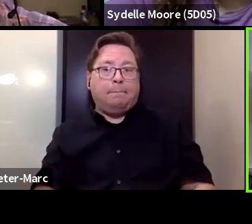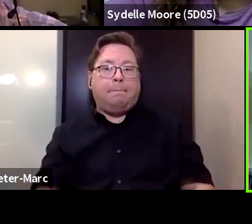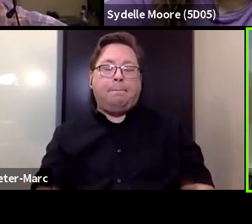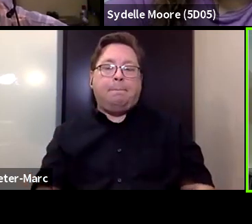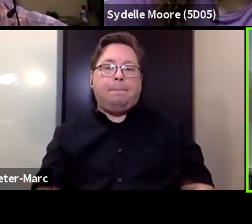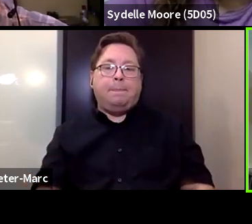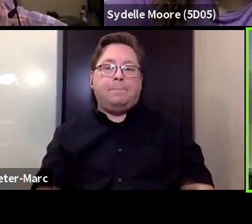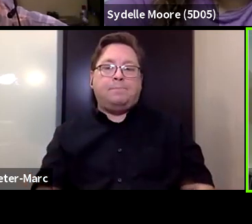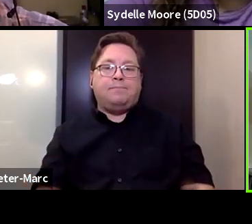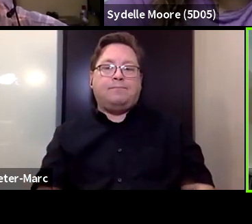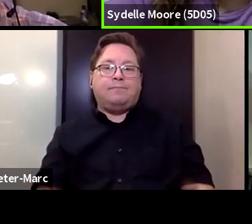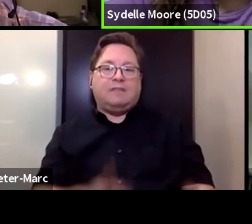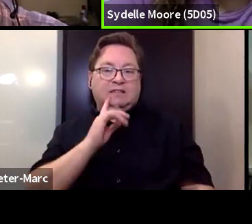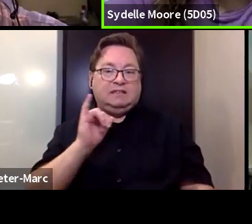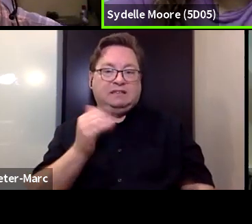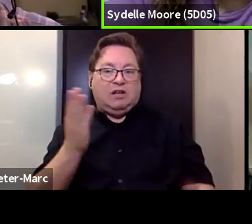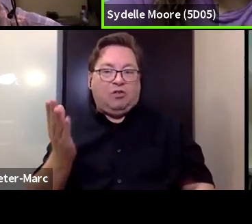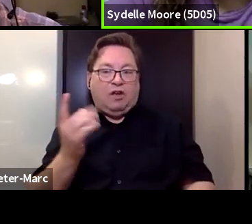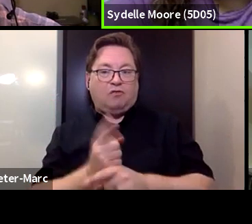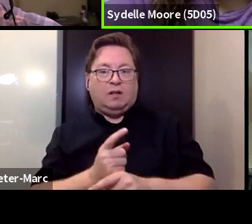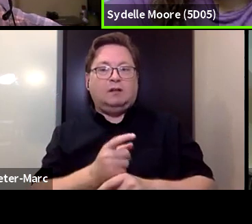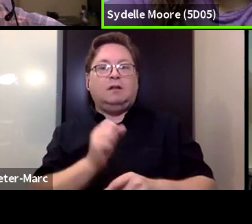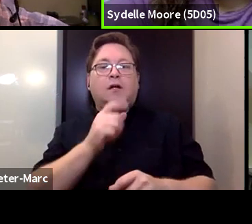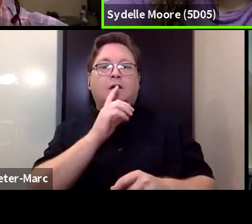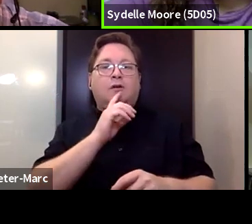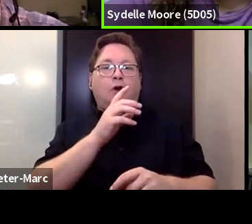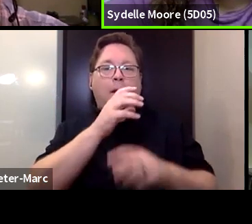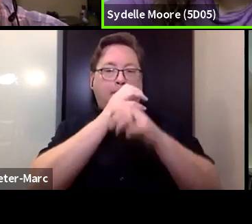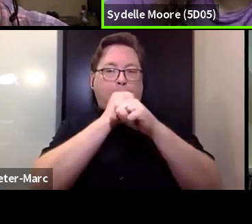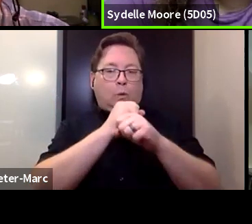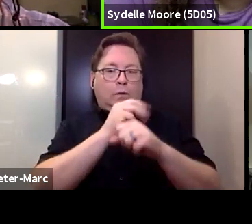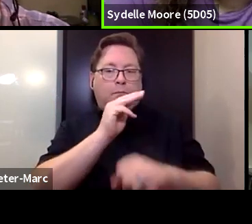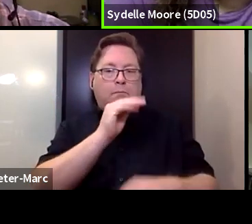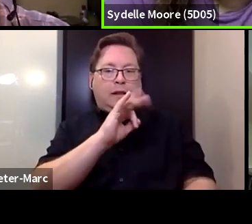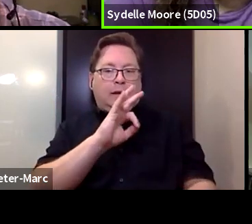He's still there, right? Yes, you're on mute, Malik.